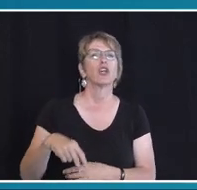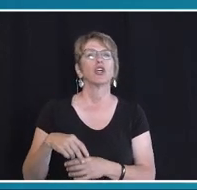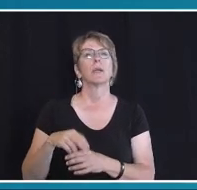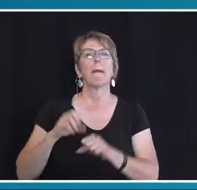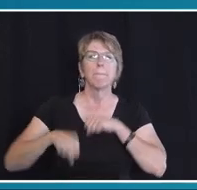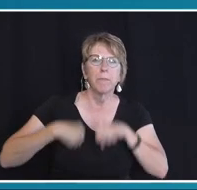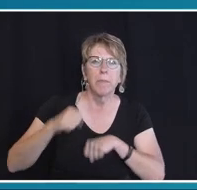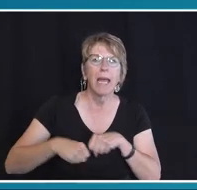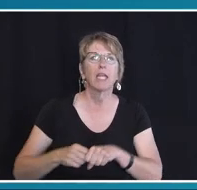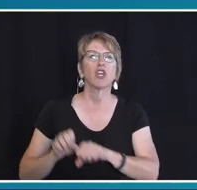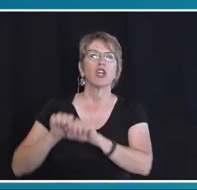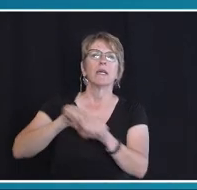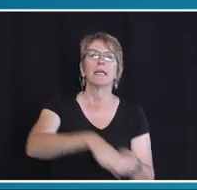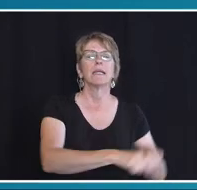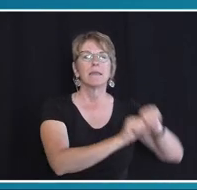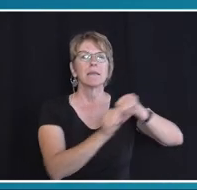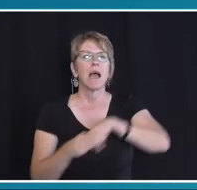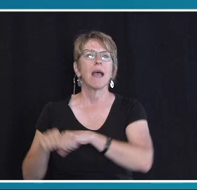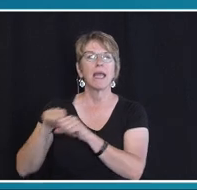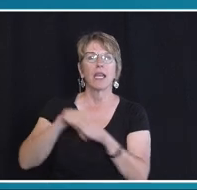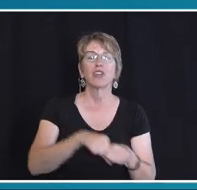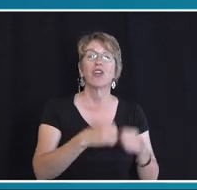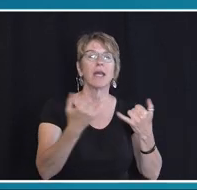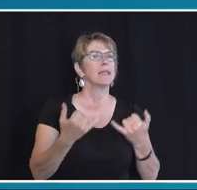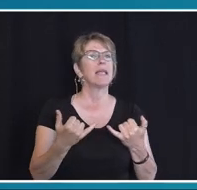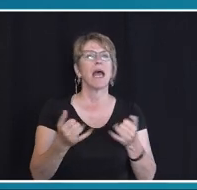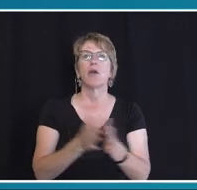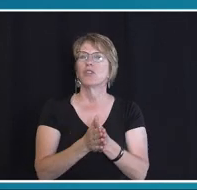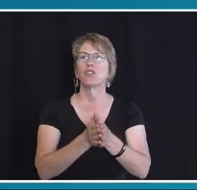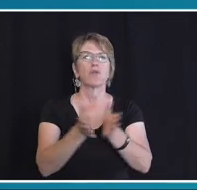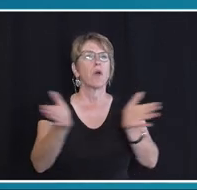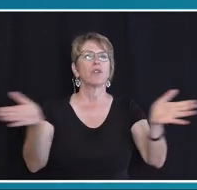kayaker, and it's just opened up doors that